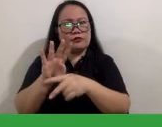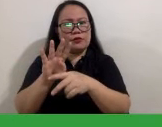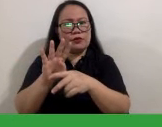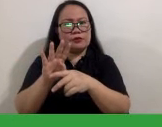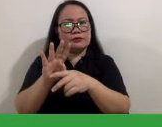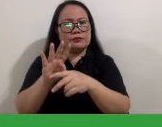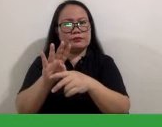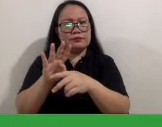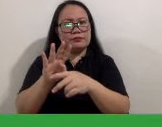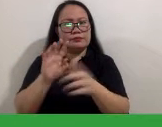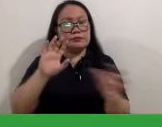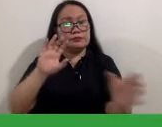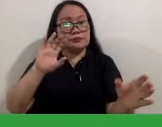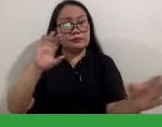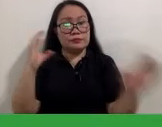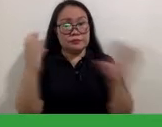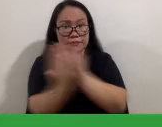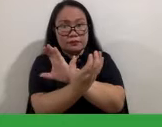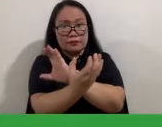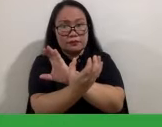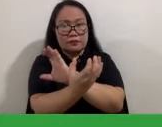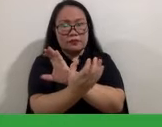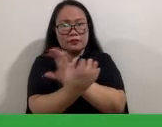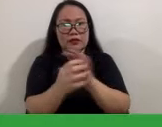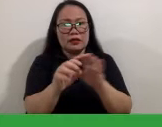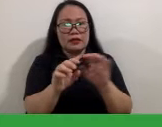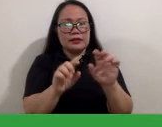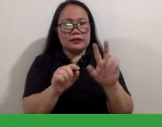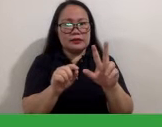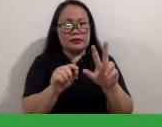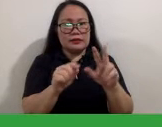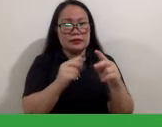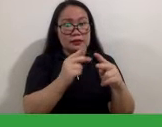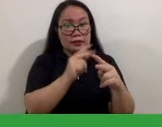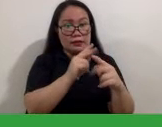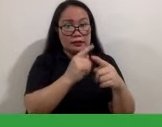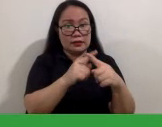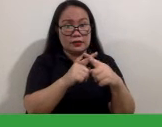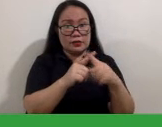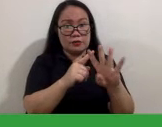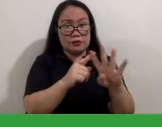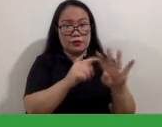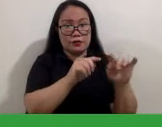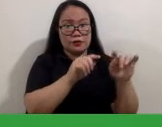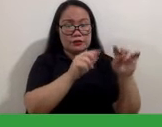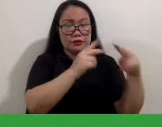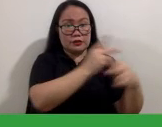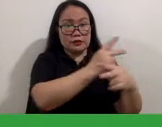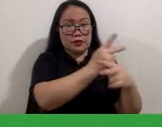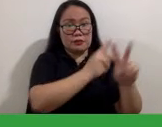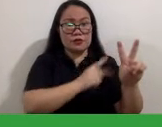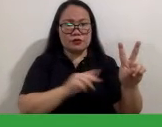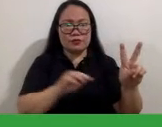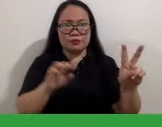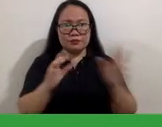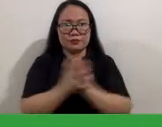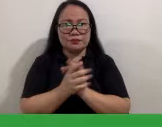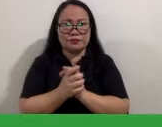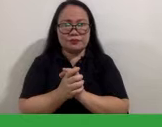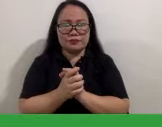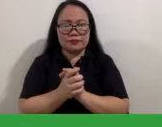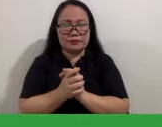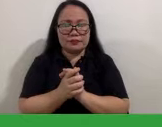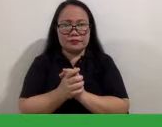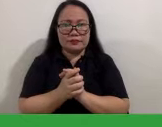natin siyang commutative property, mag-uuna si 3 times 4 times 2. So, pinagpapalit natin